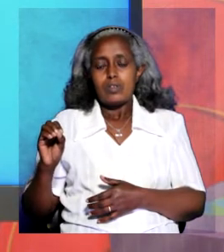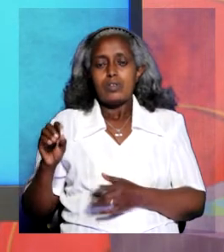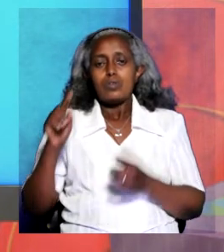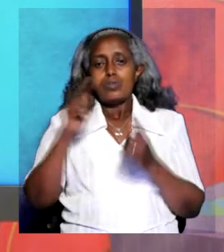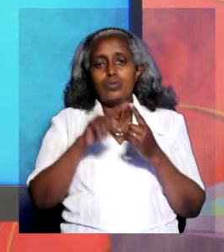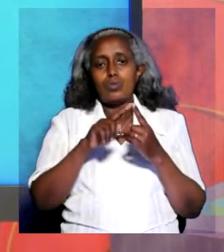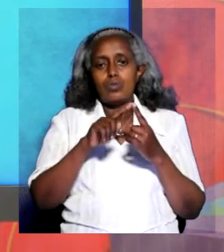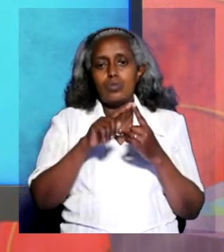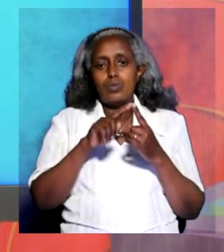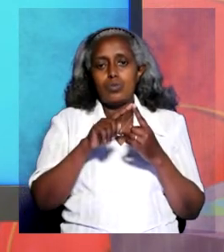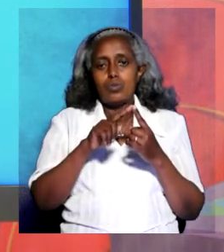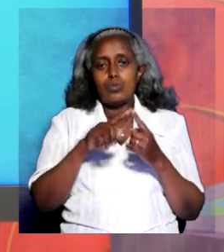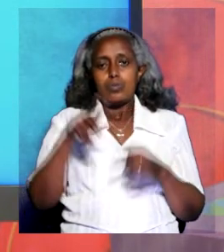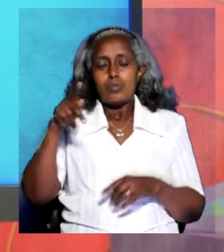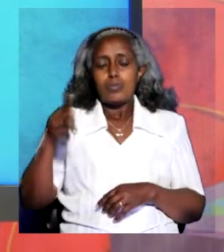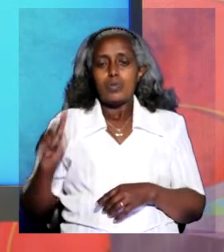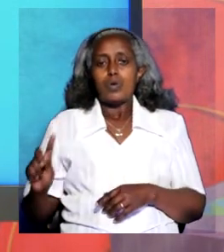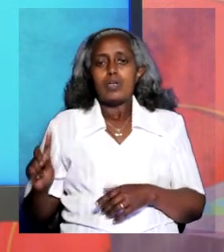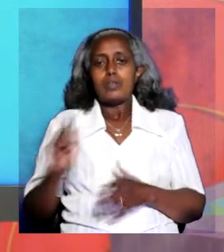to P1.